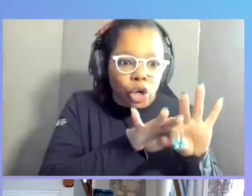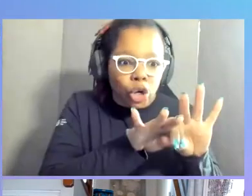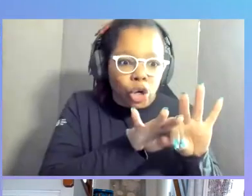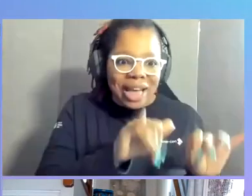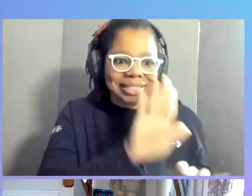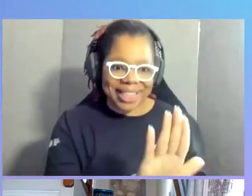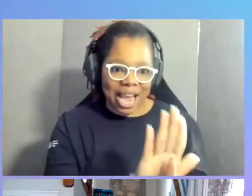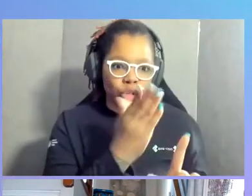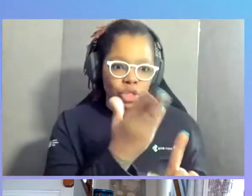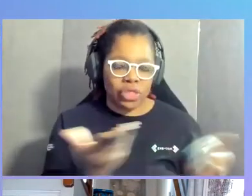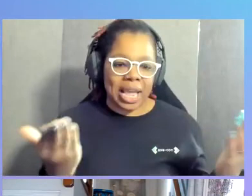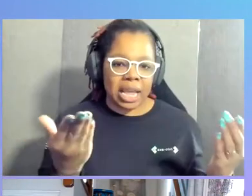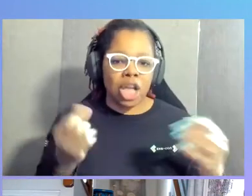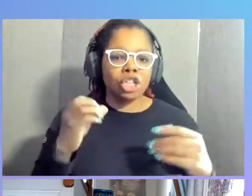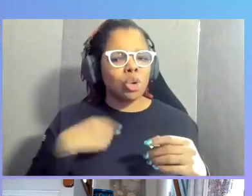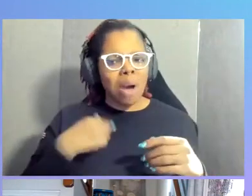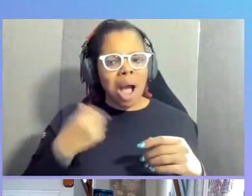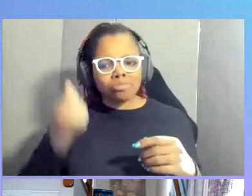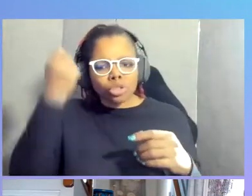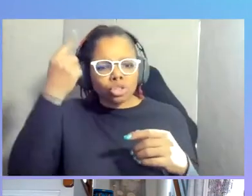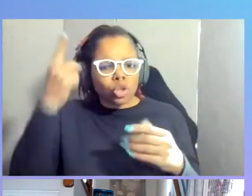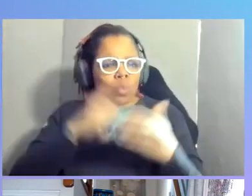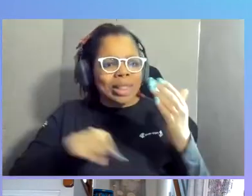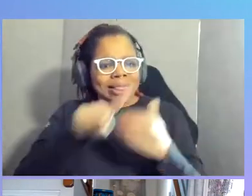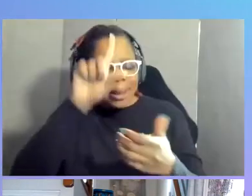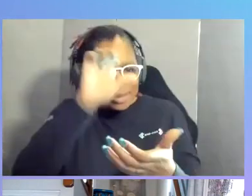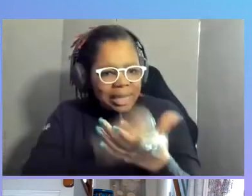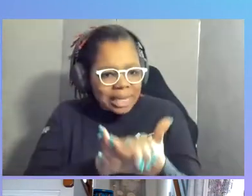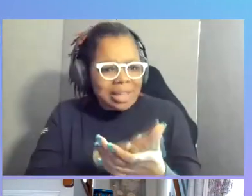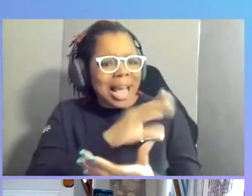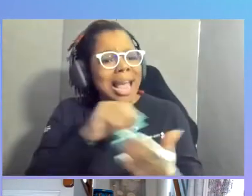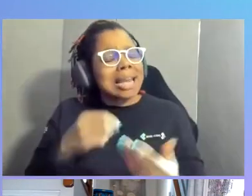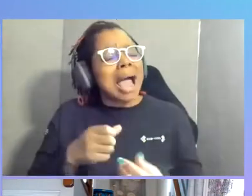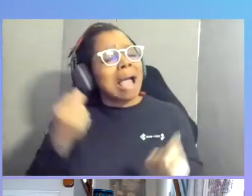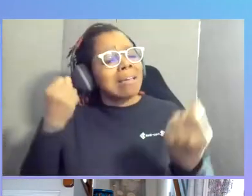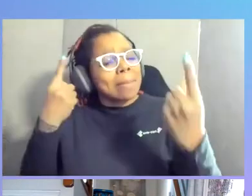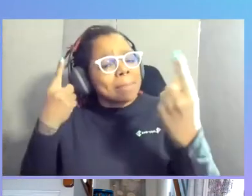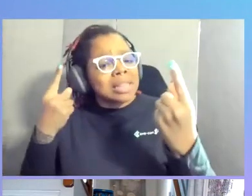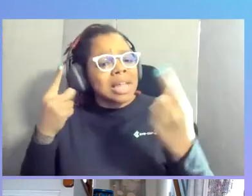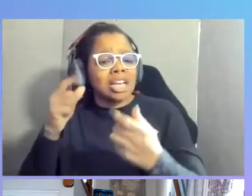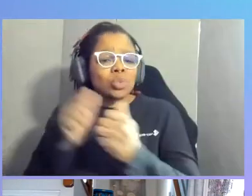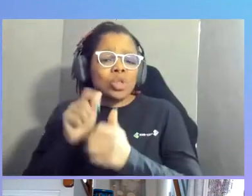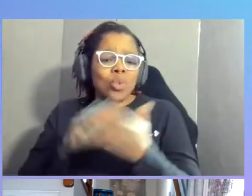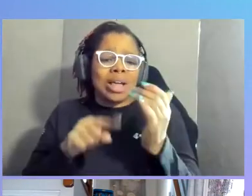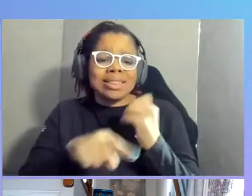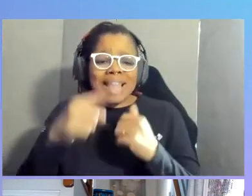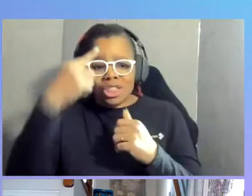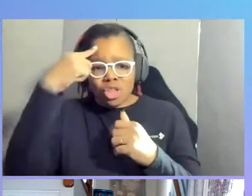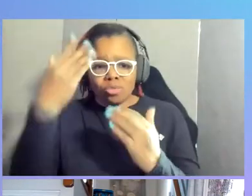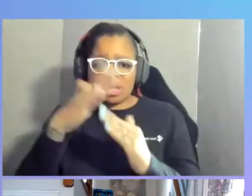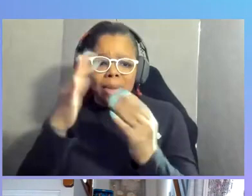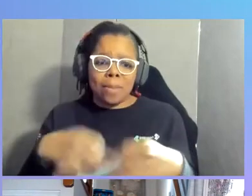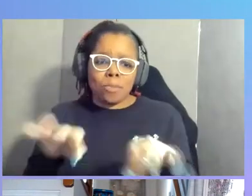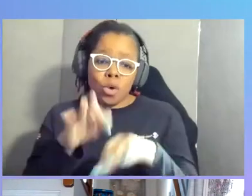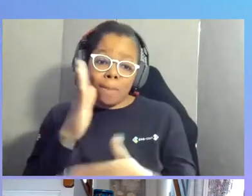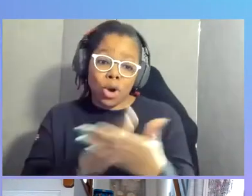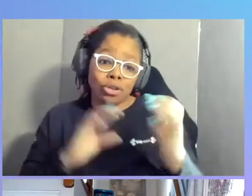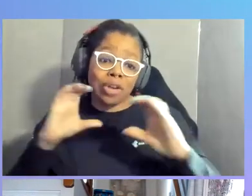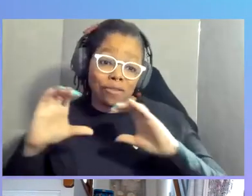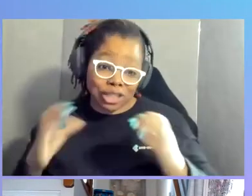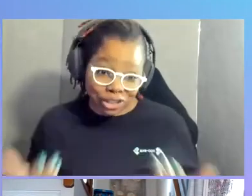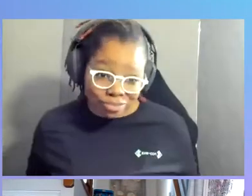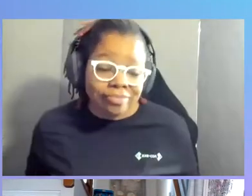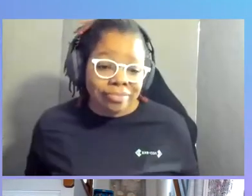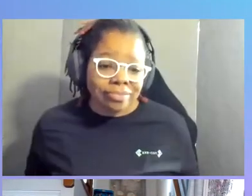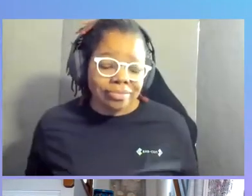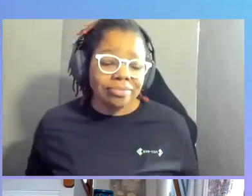thing. Therefore, I understood what they believed, and I empathized with what they thought was the most important part of the conversation.